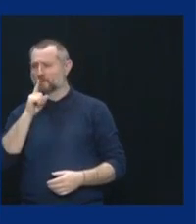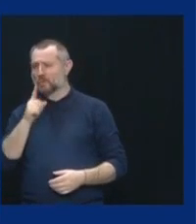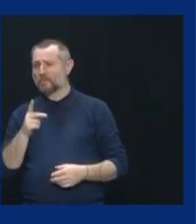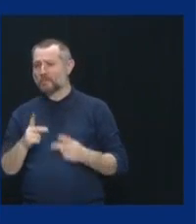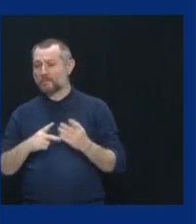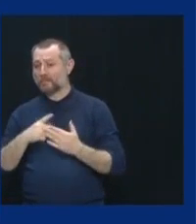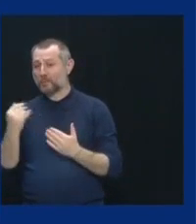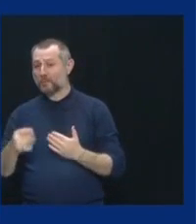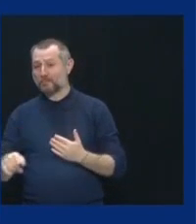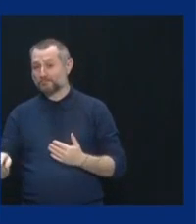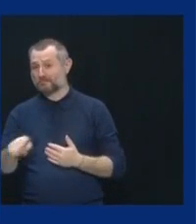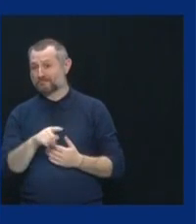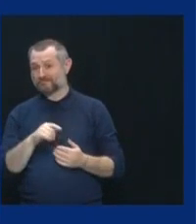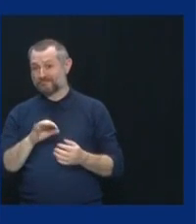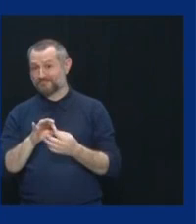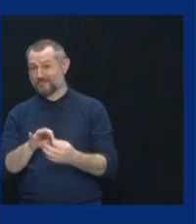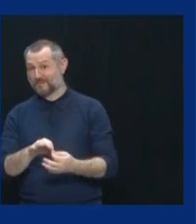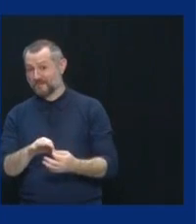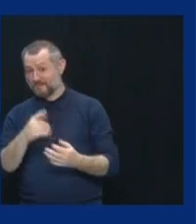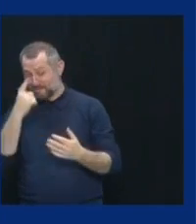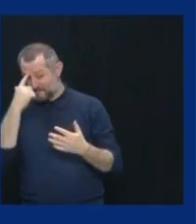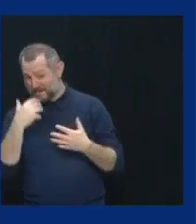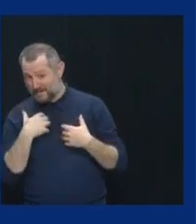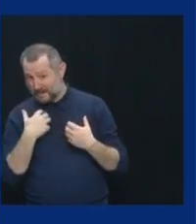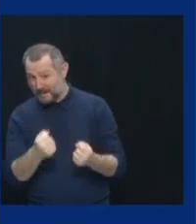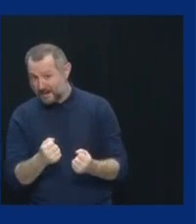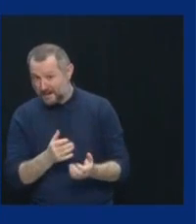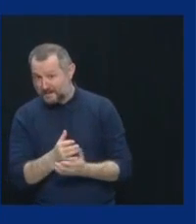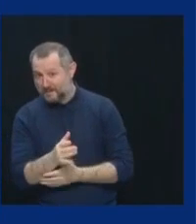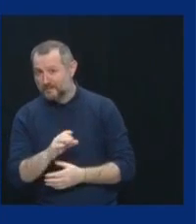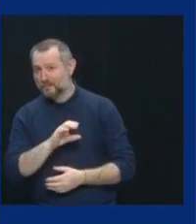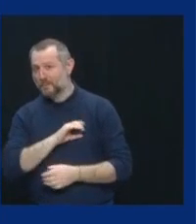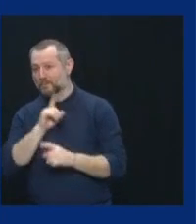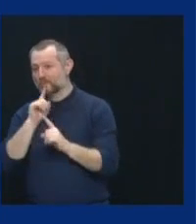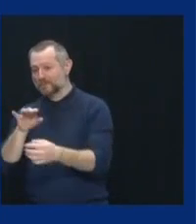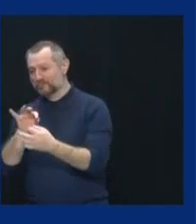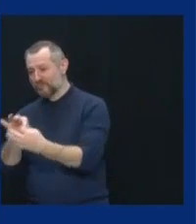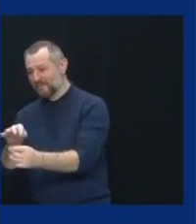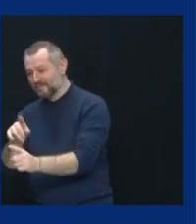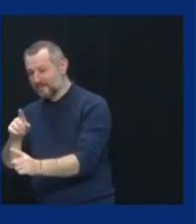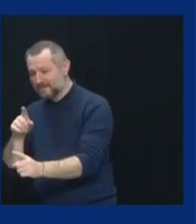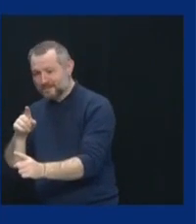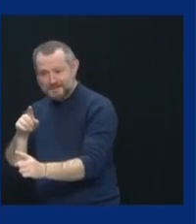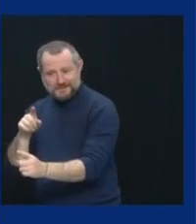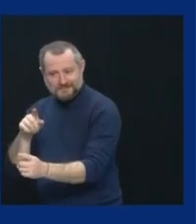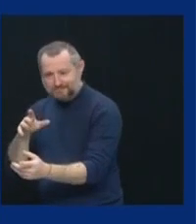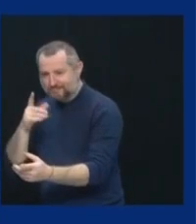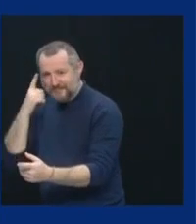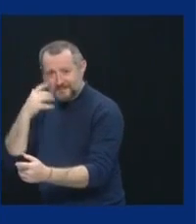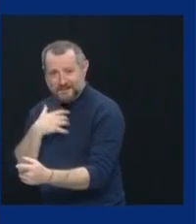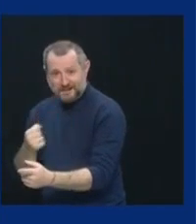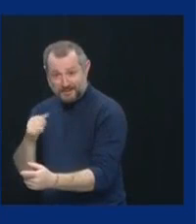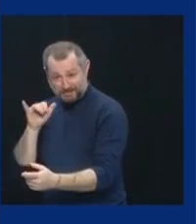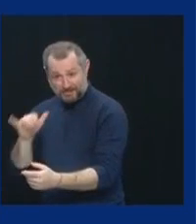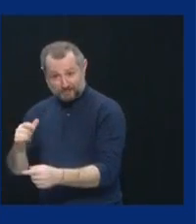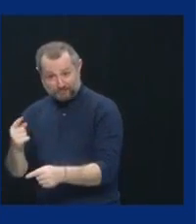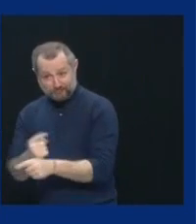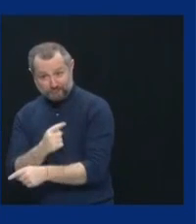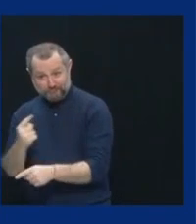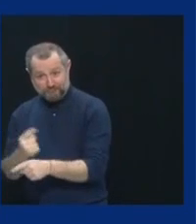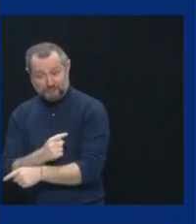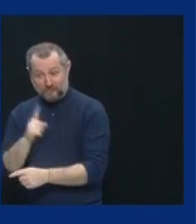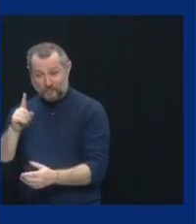do with mental health, police responding to mental health situations. Do you feel like it's the right move to send